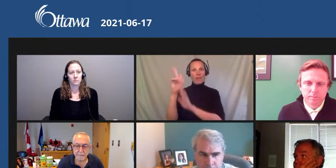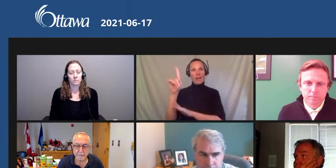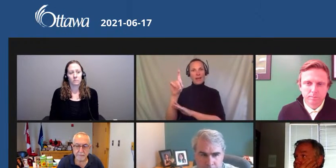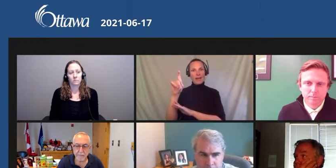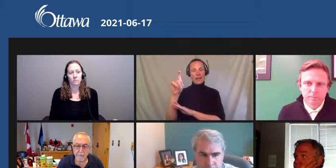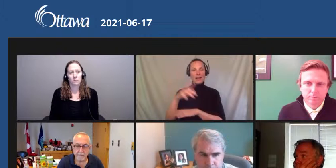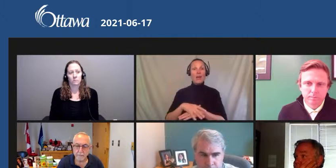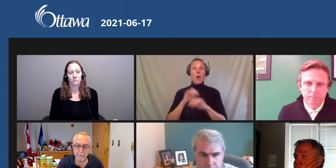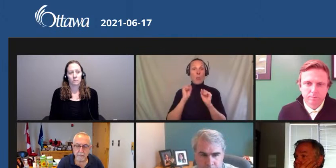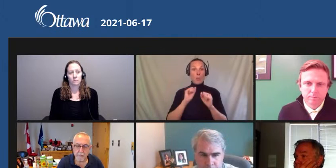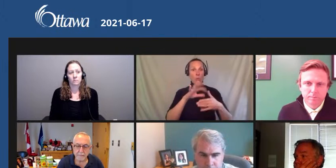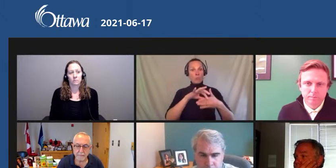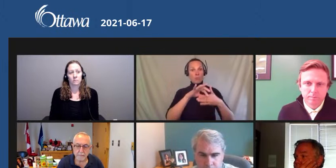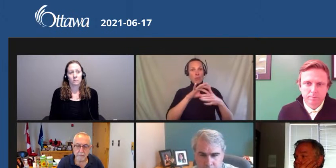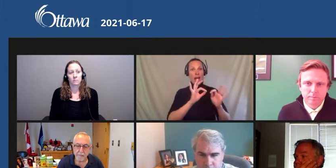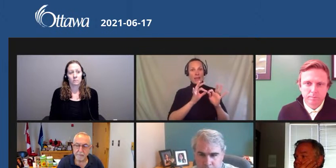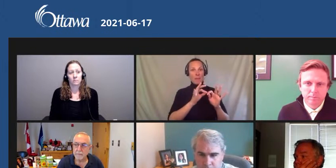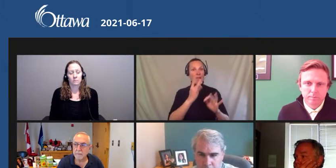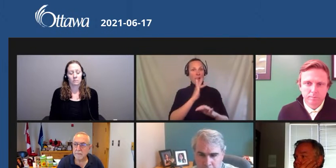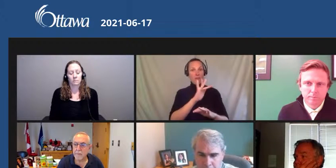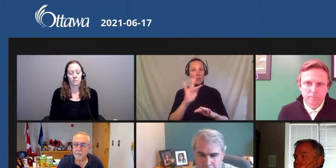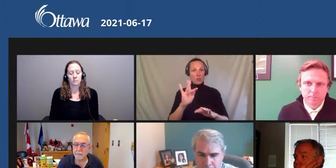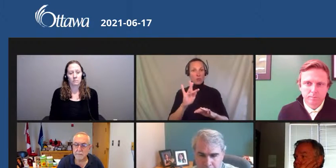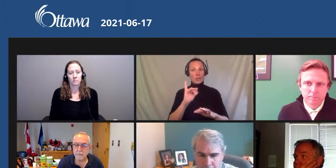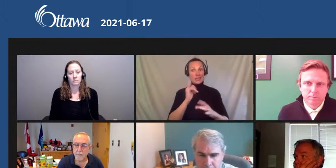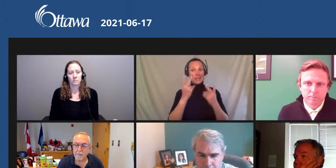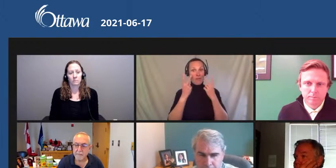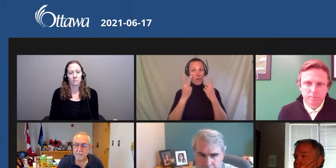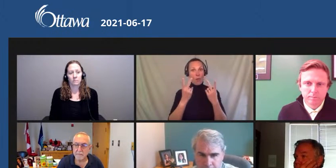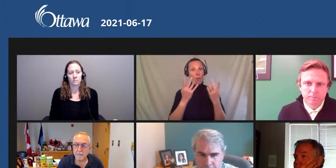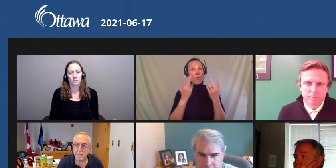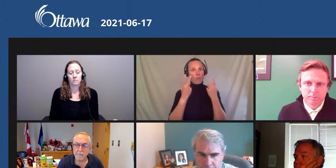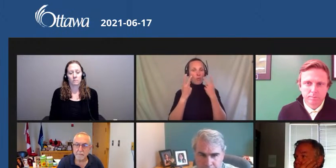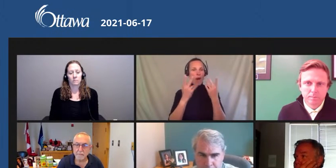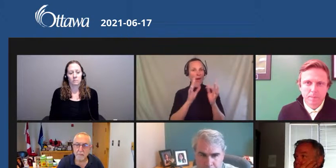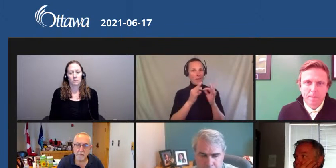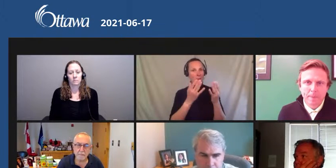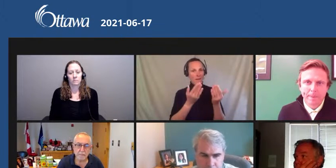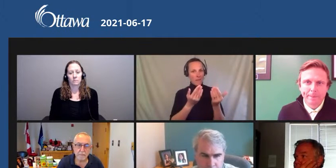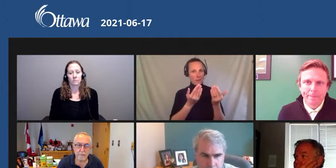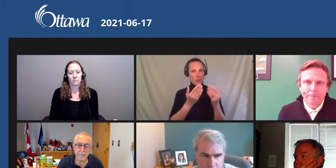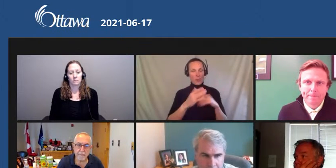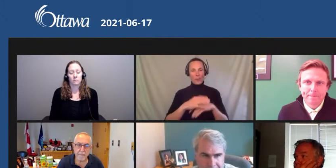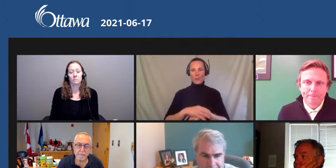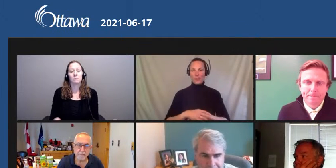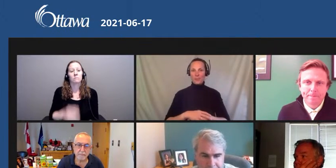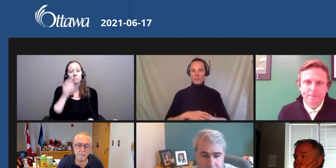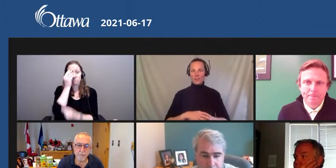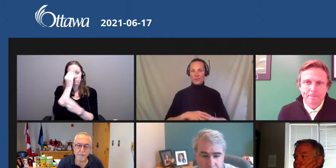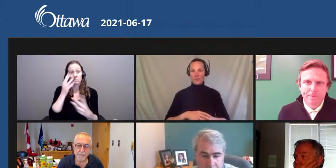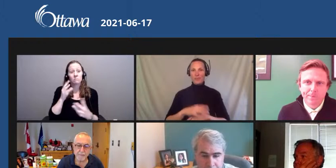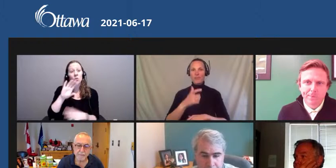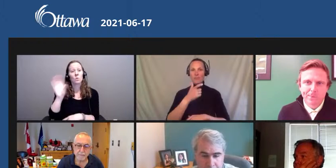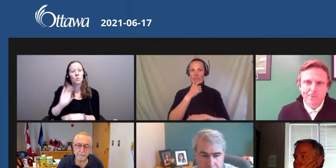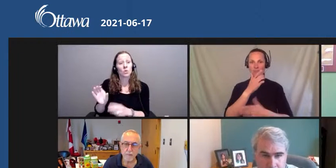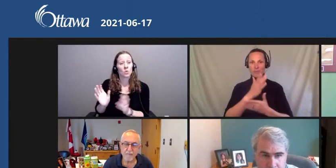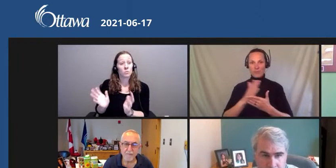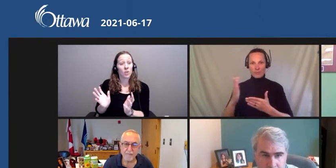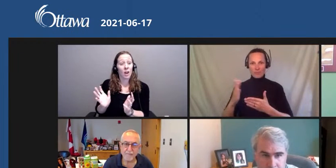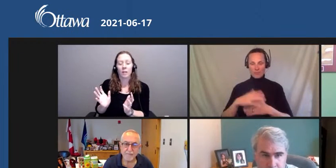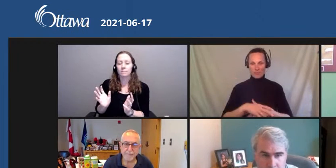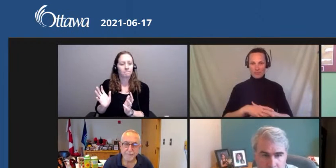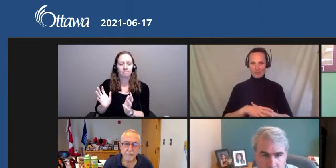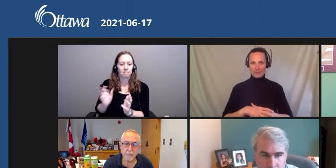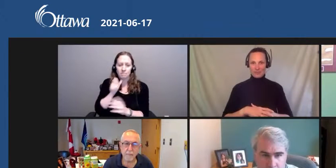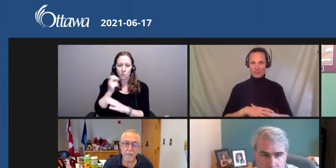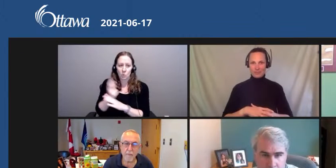sauvegarder un interprète de votre choix sur votre écran pour la rencontre. Please do not use the Zoom chat and please turn off your camera when you are not speaking, as